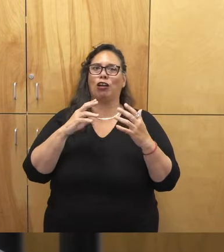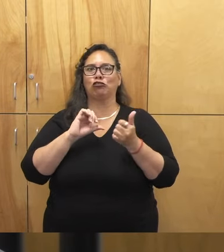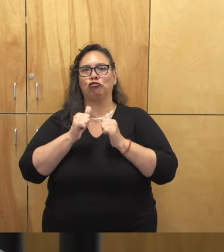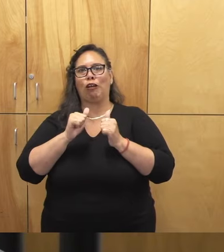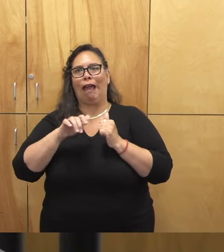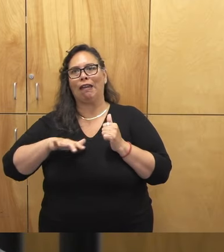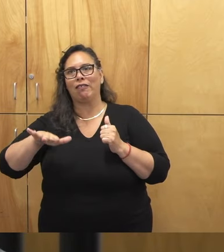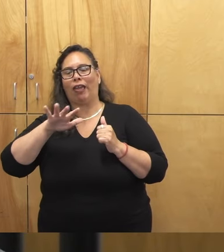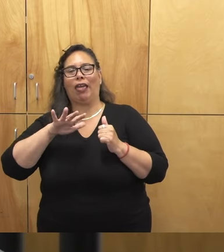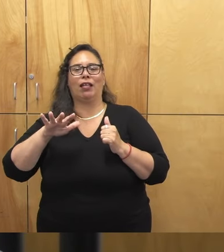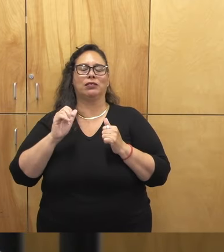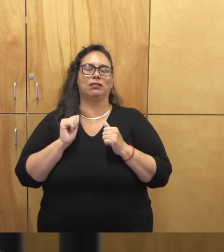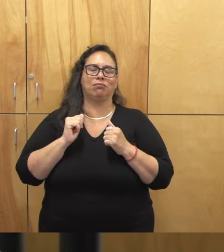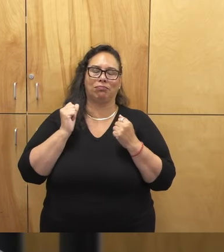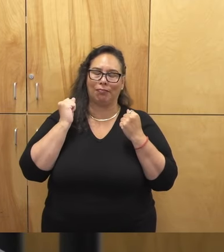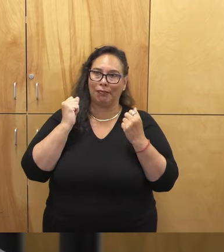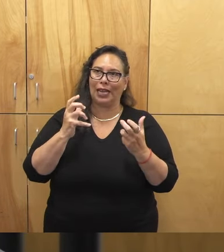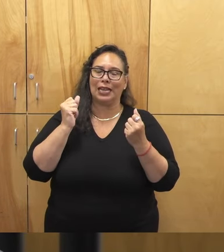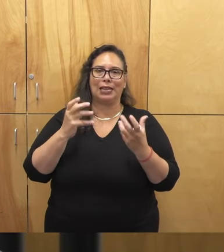and field. And so a lot of the